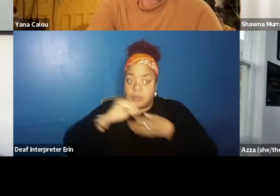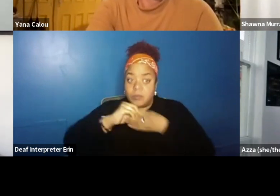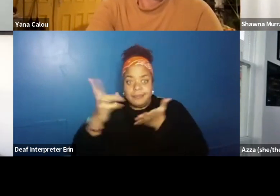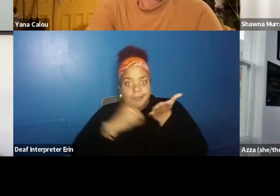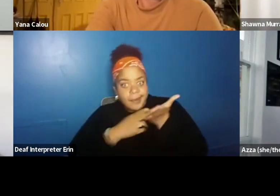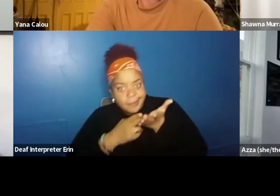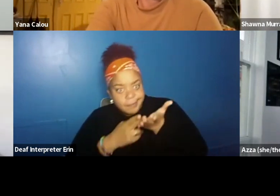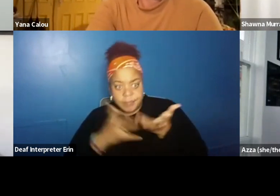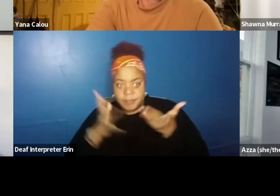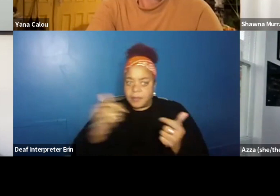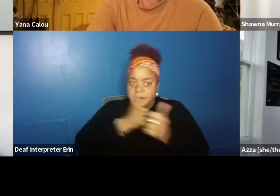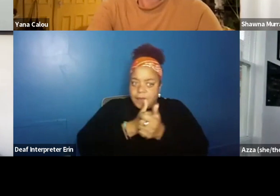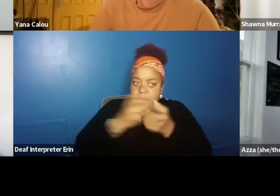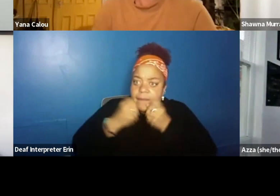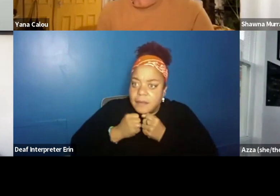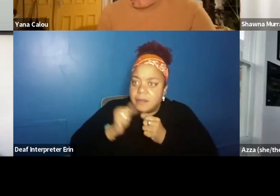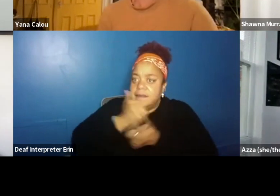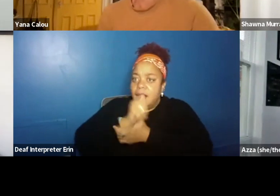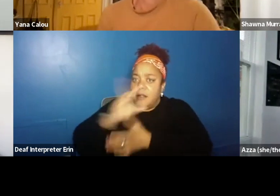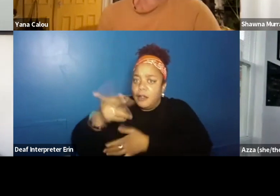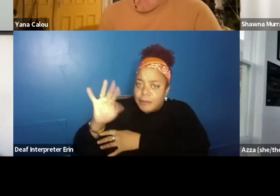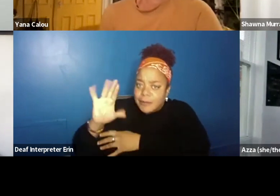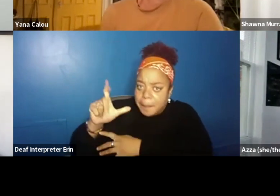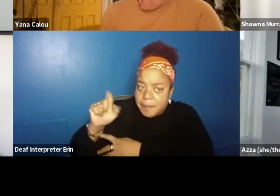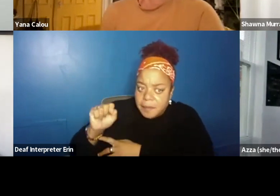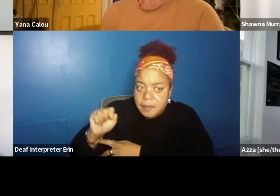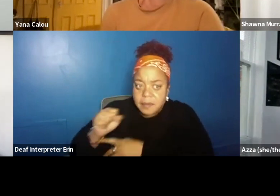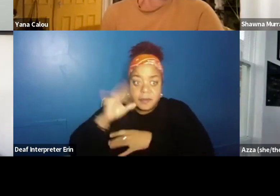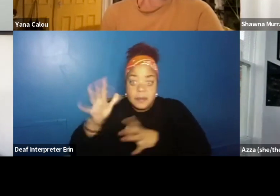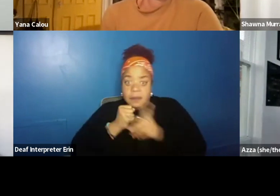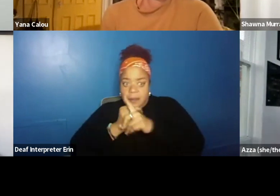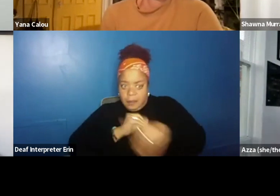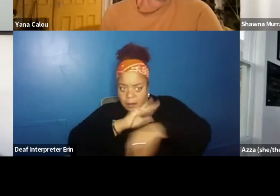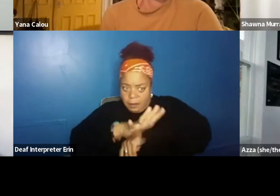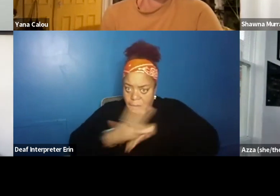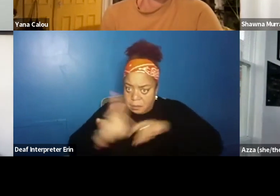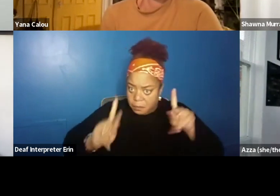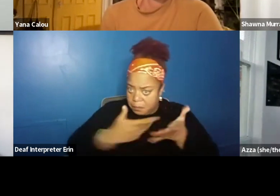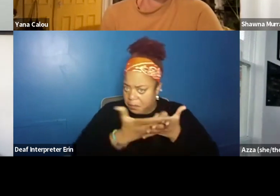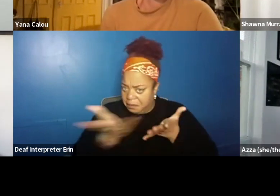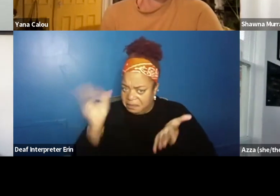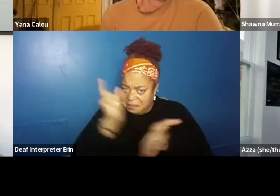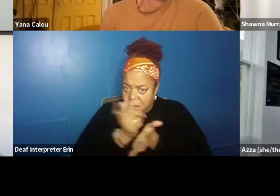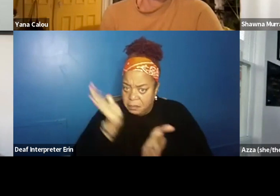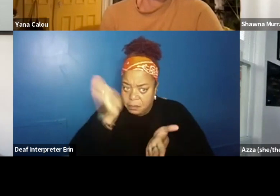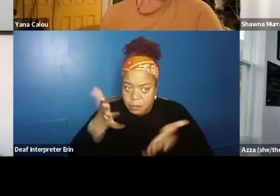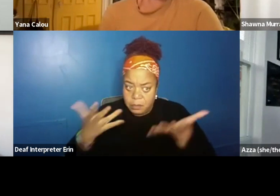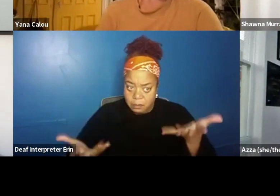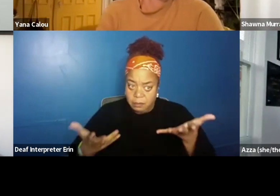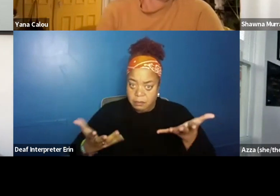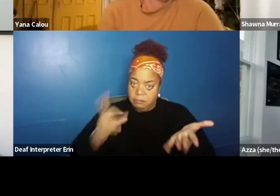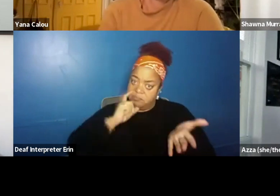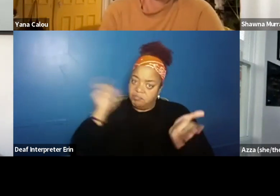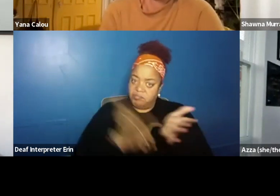has an impact on the people moving the work. And it's important to acknowledge that. It's also